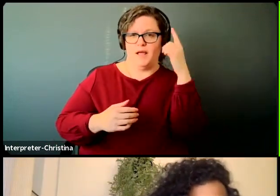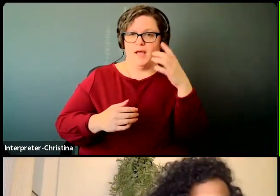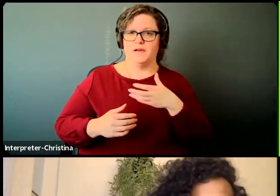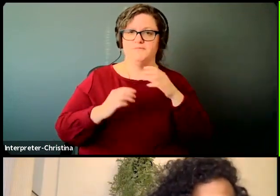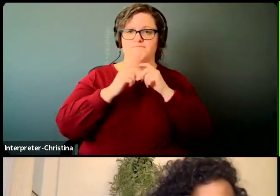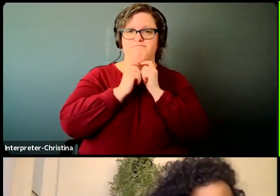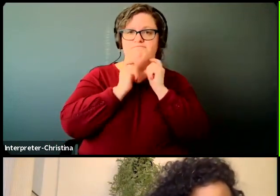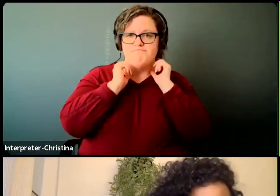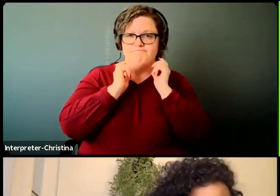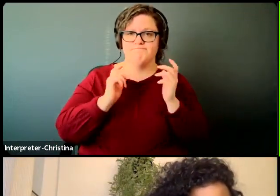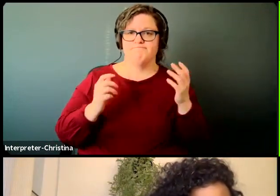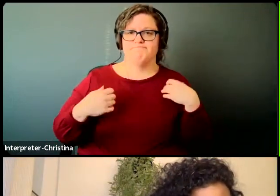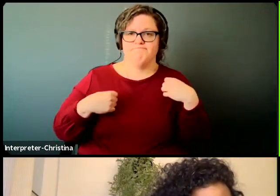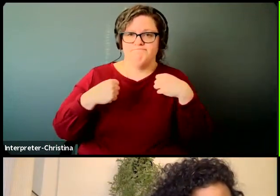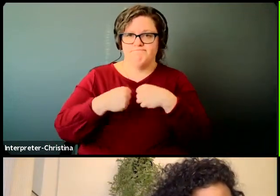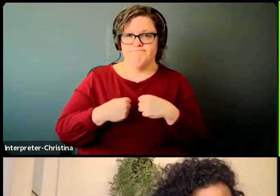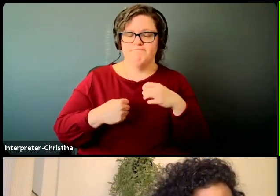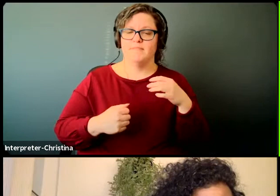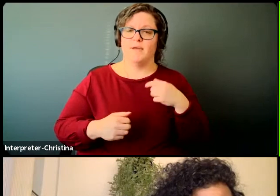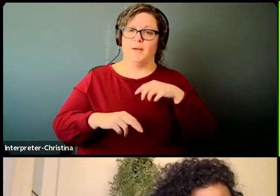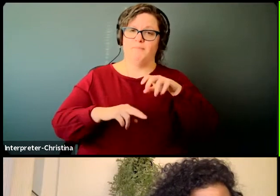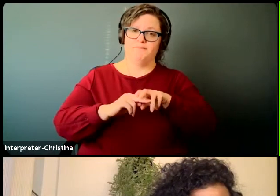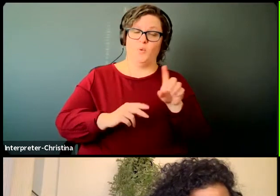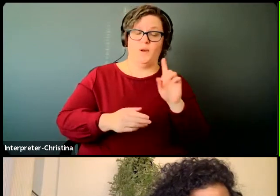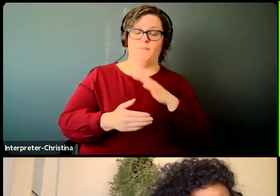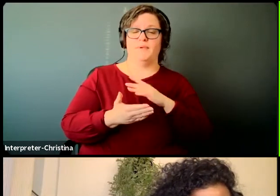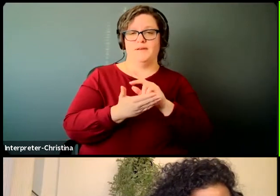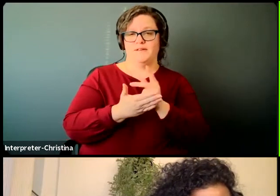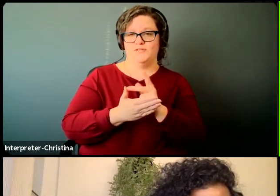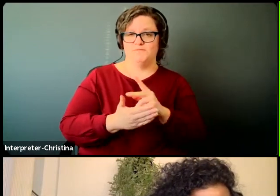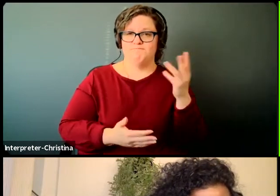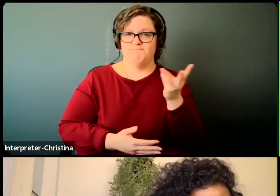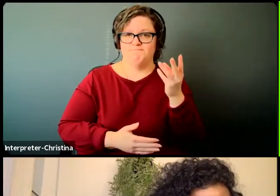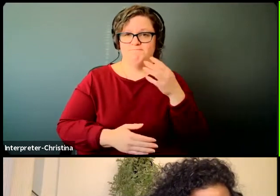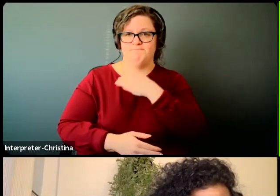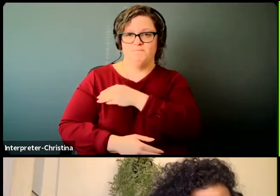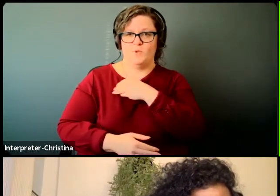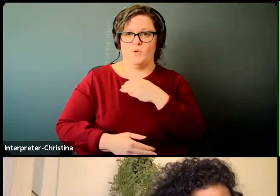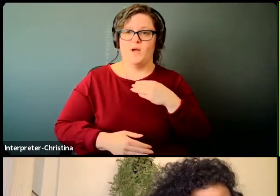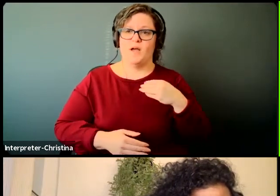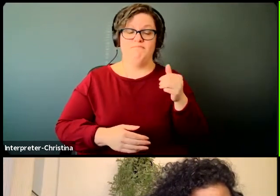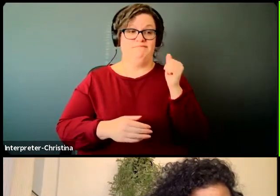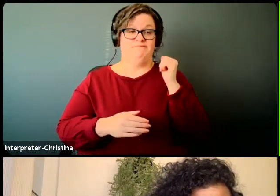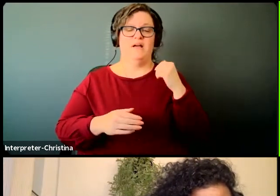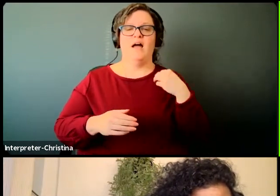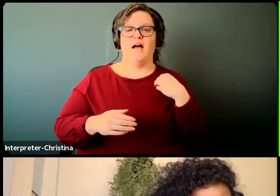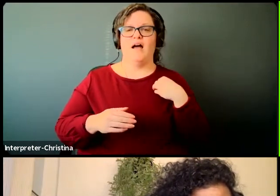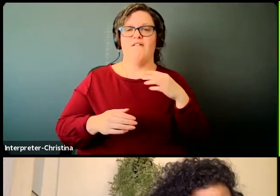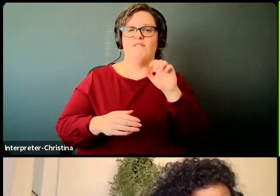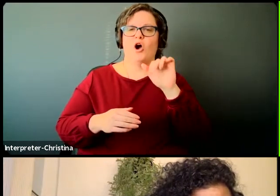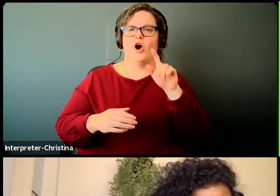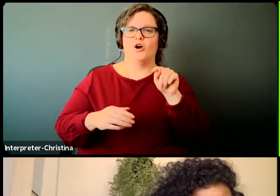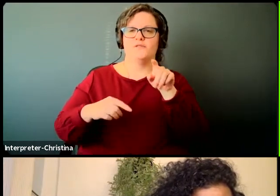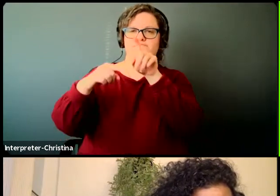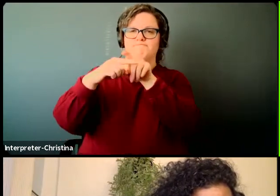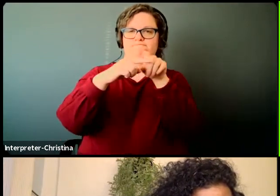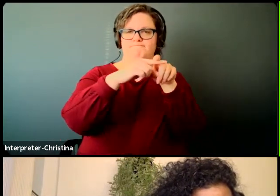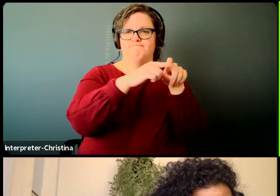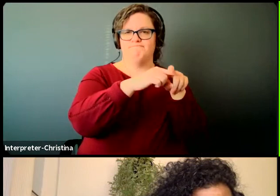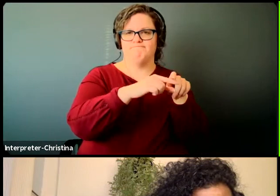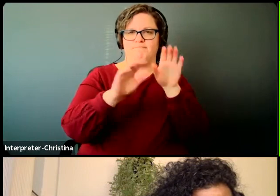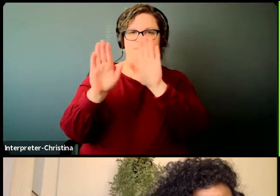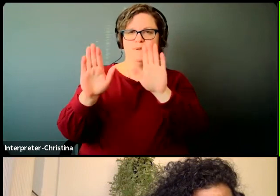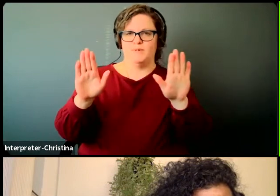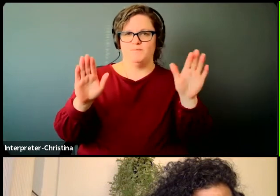my kitchen in Winnipeg, Manitoba, where I have a cute array of colorful artworks behind me. Although we are